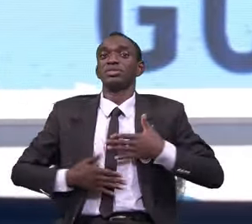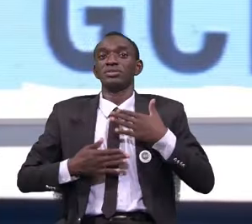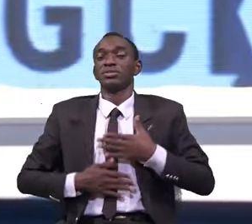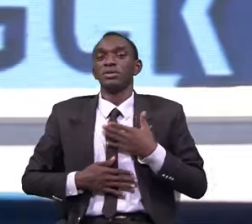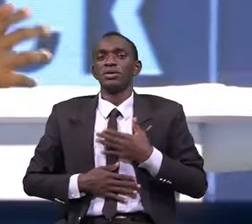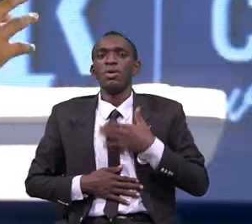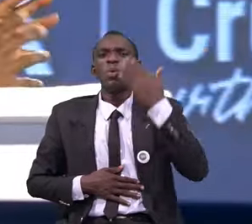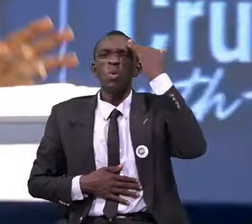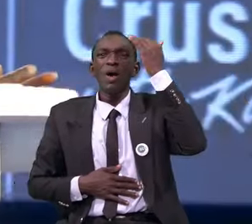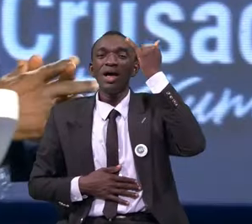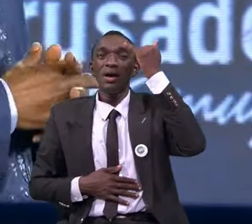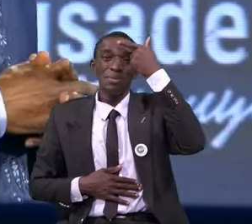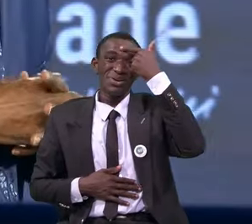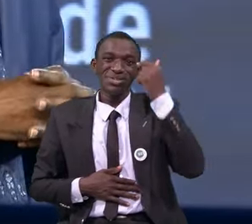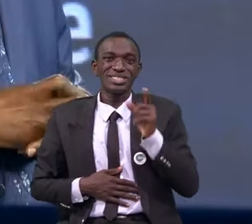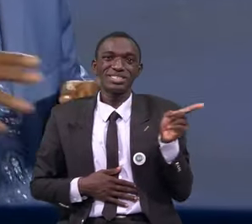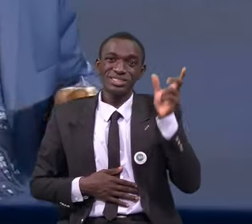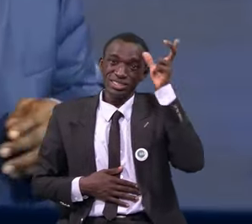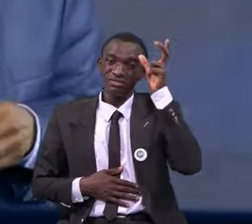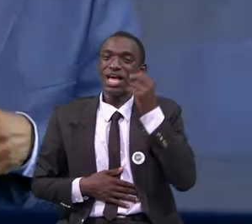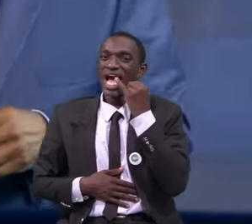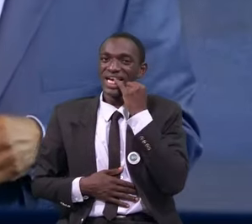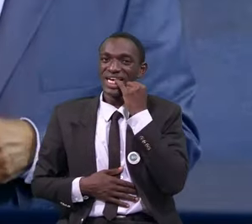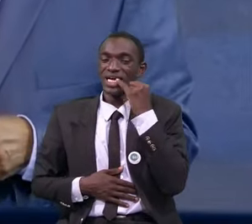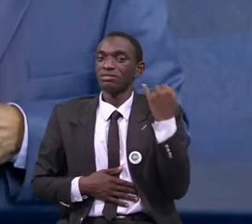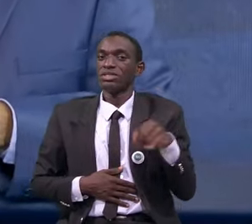Because of his jealousy and because of his envy.